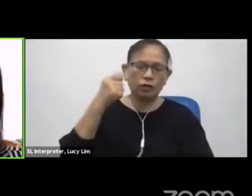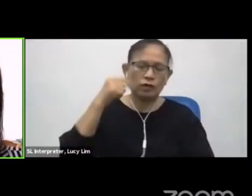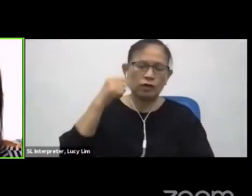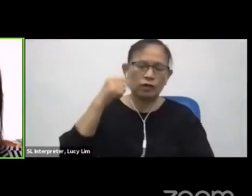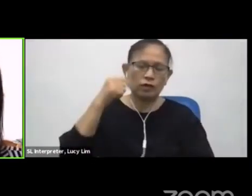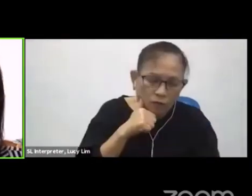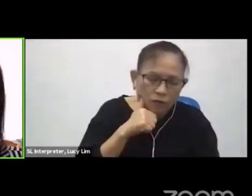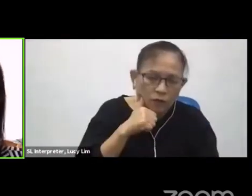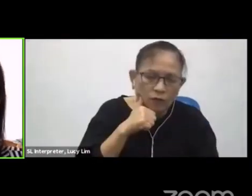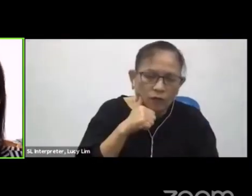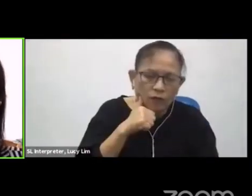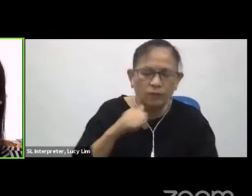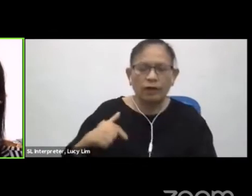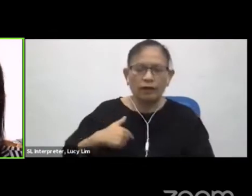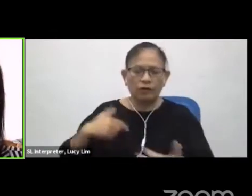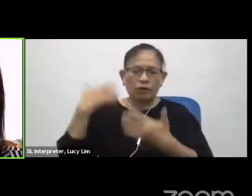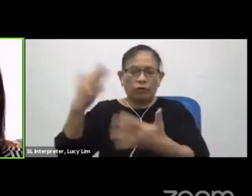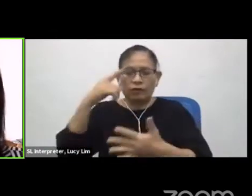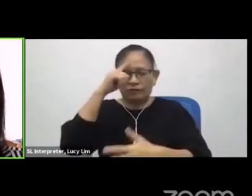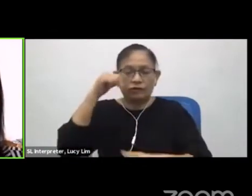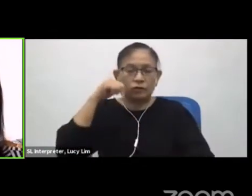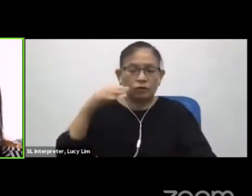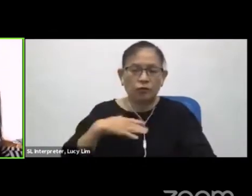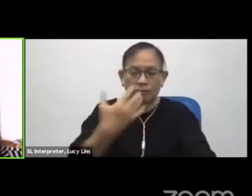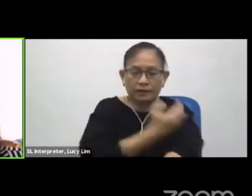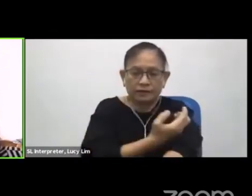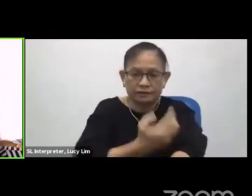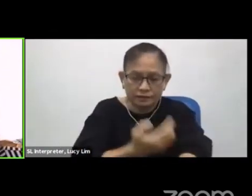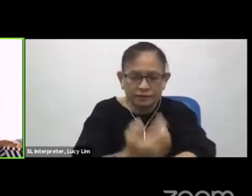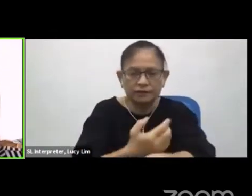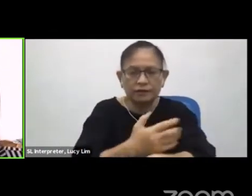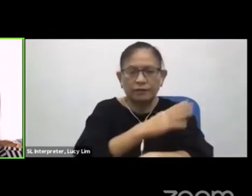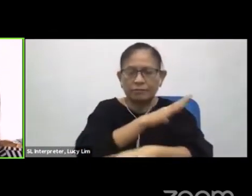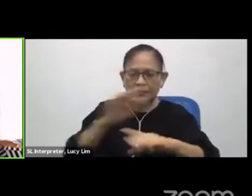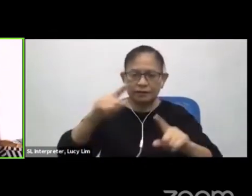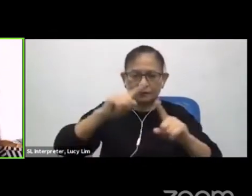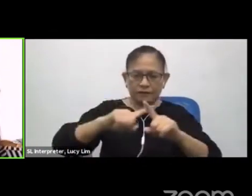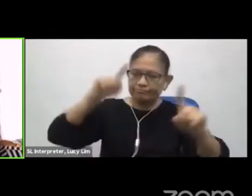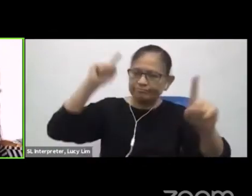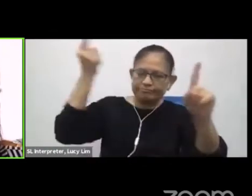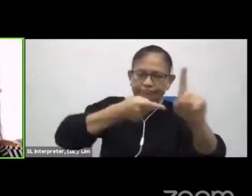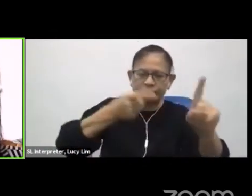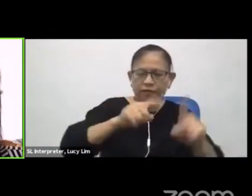our next generation, but this is the journey that has a target year 2030.